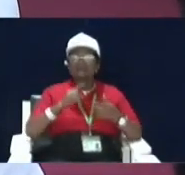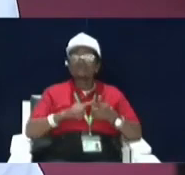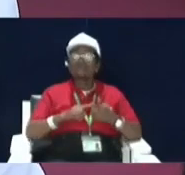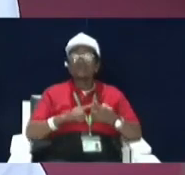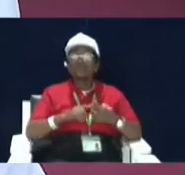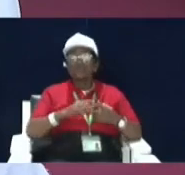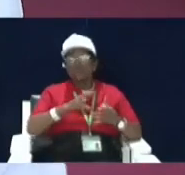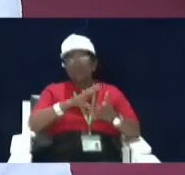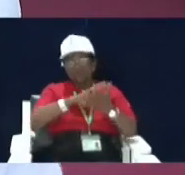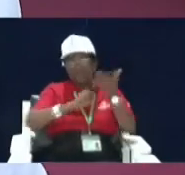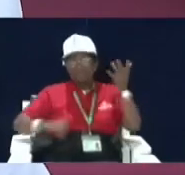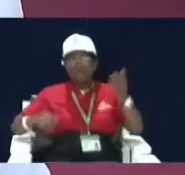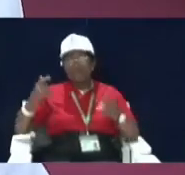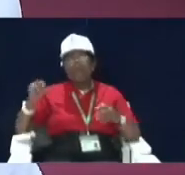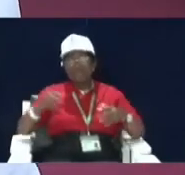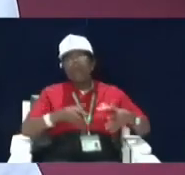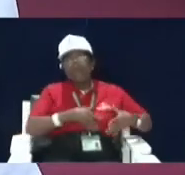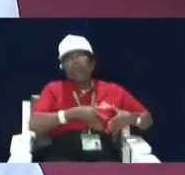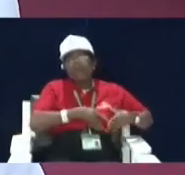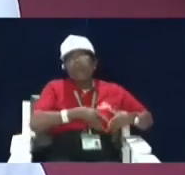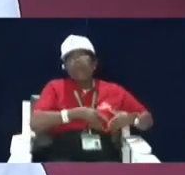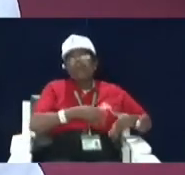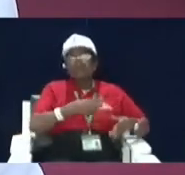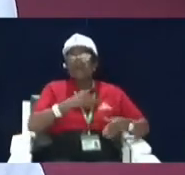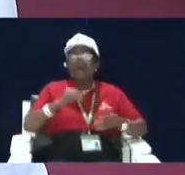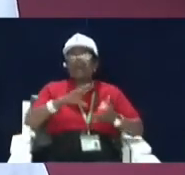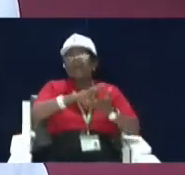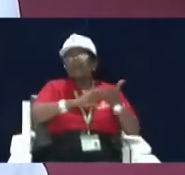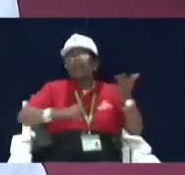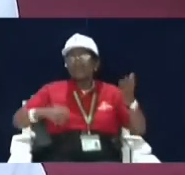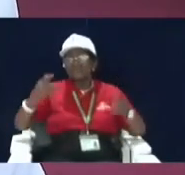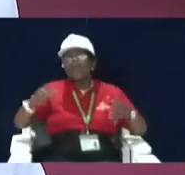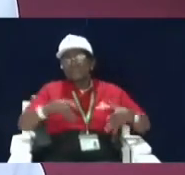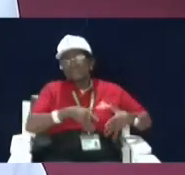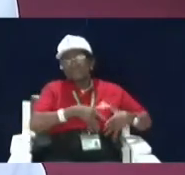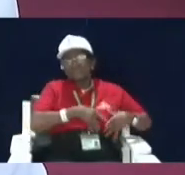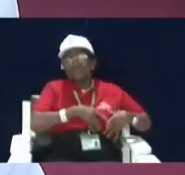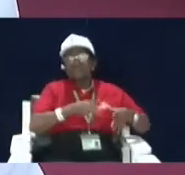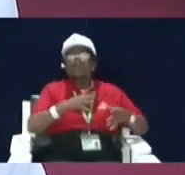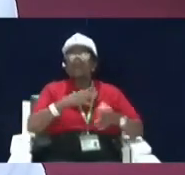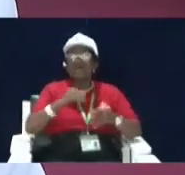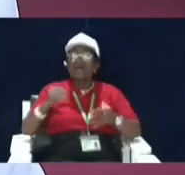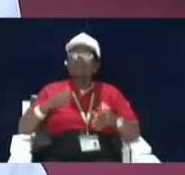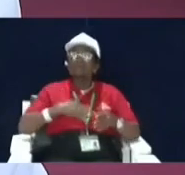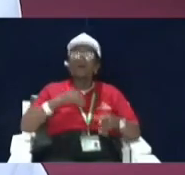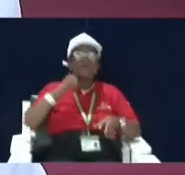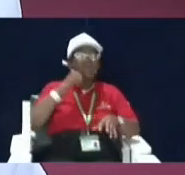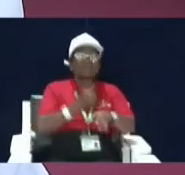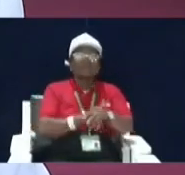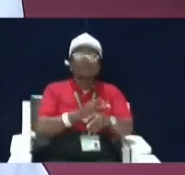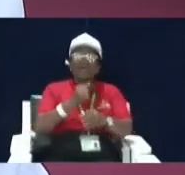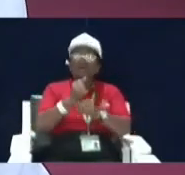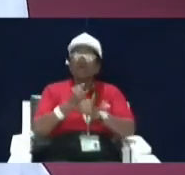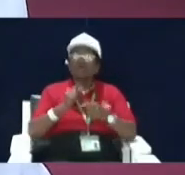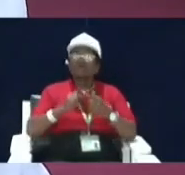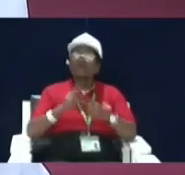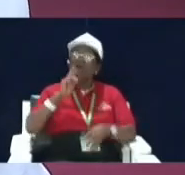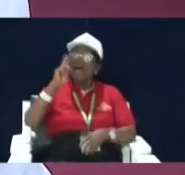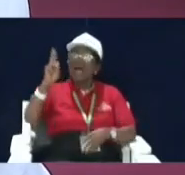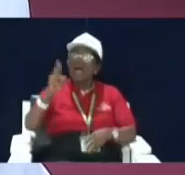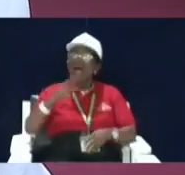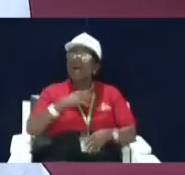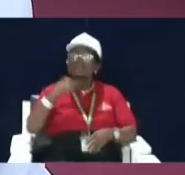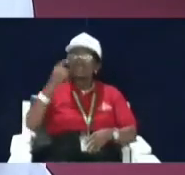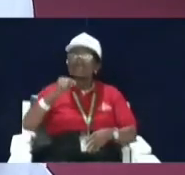breast. And they removed the breast, and my daughter got to her and said, don't worry,